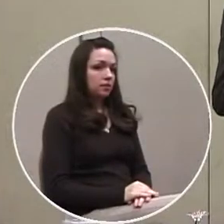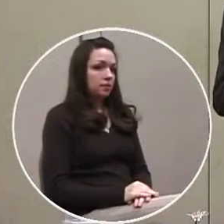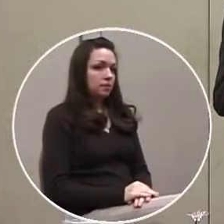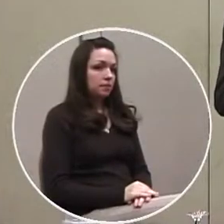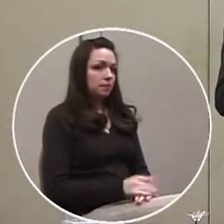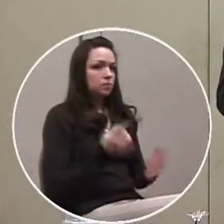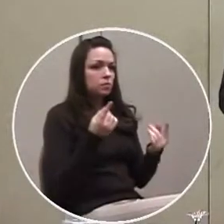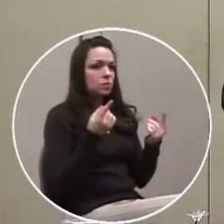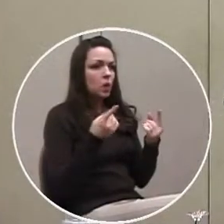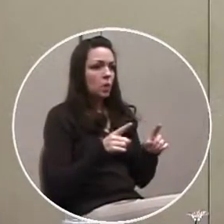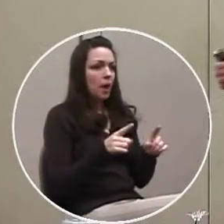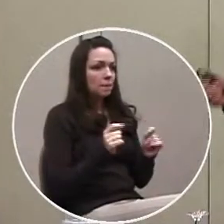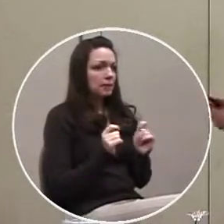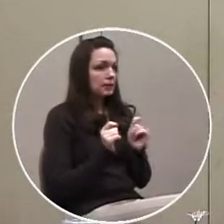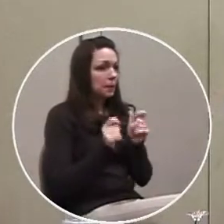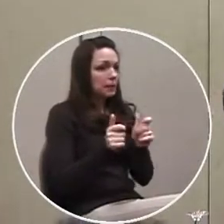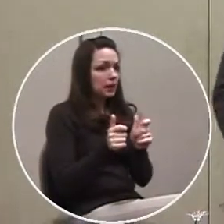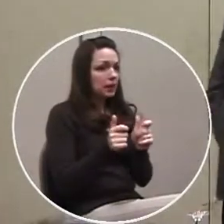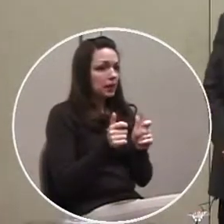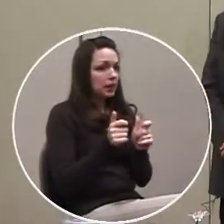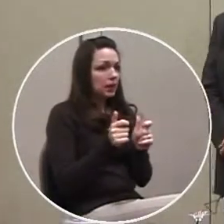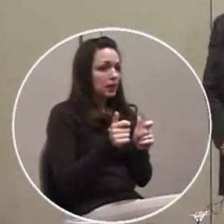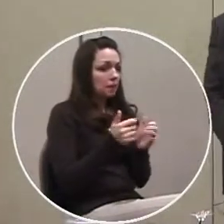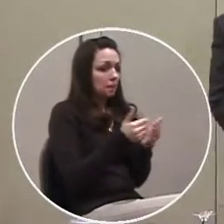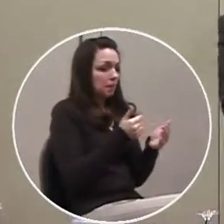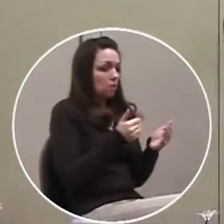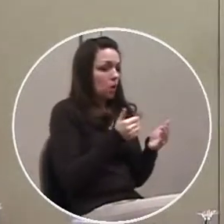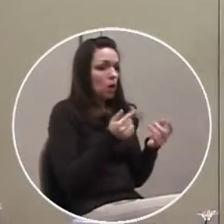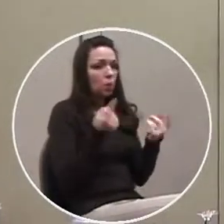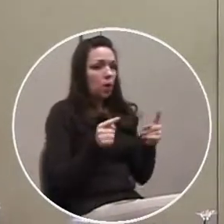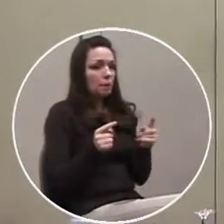What happens immediately before? What happens immediately after?